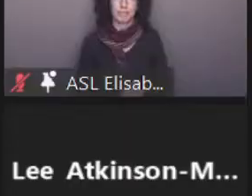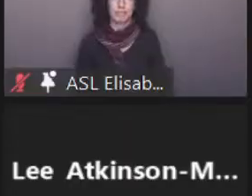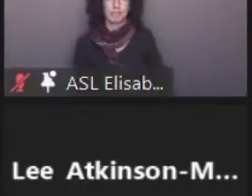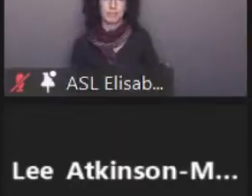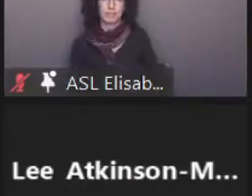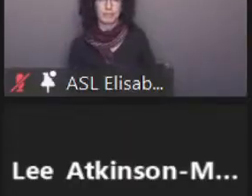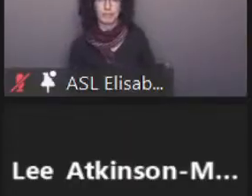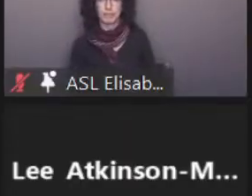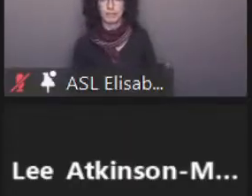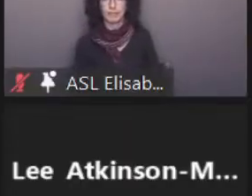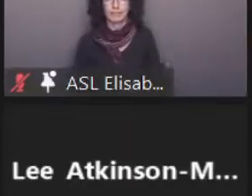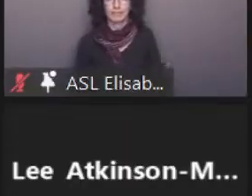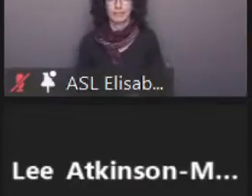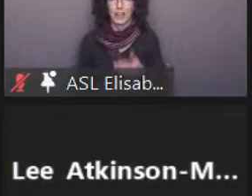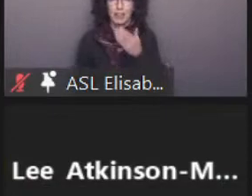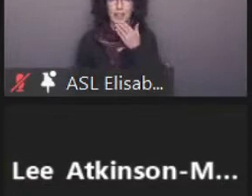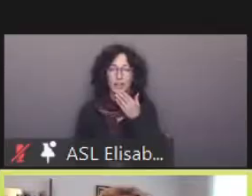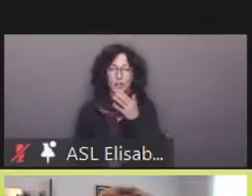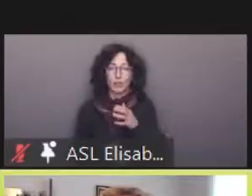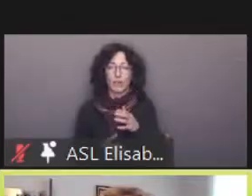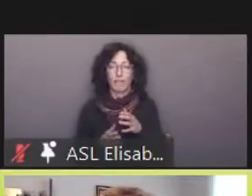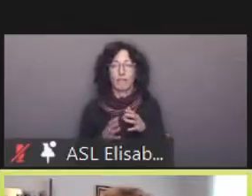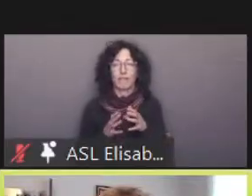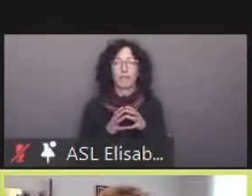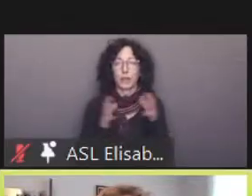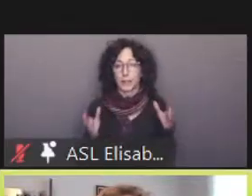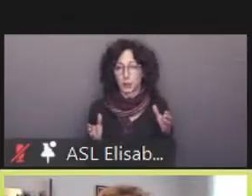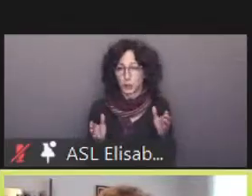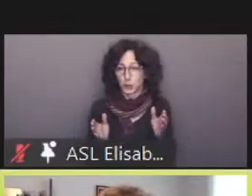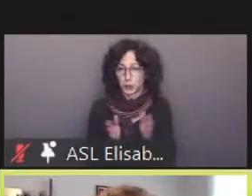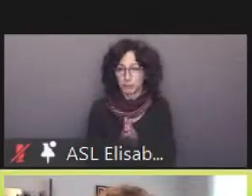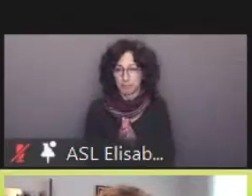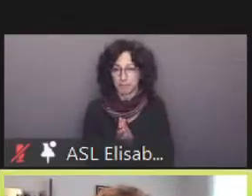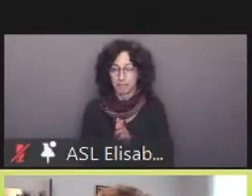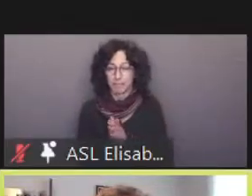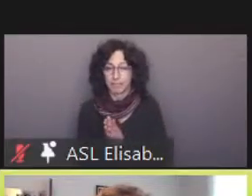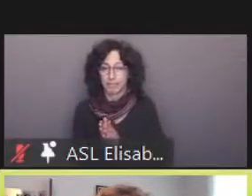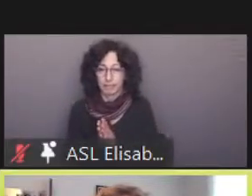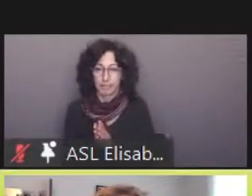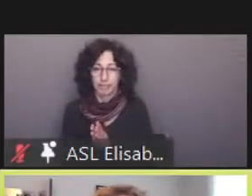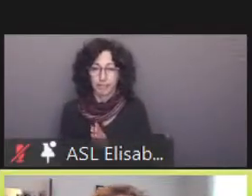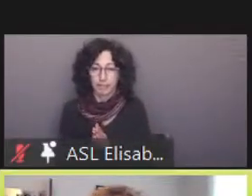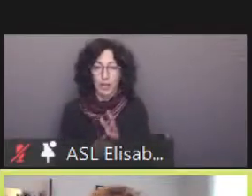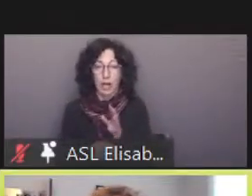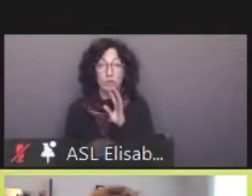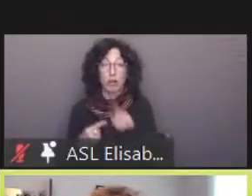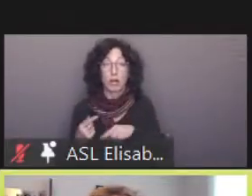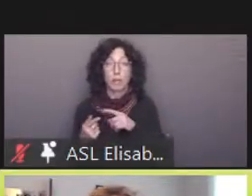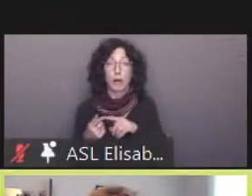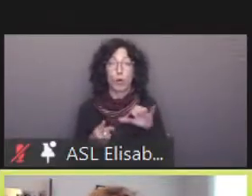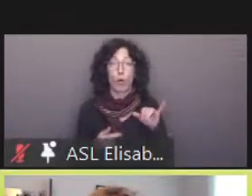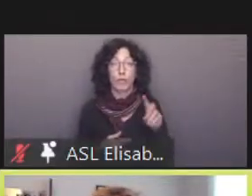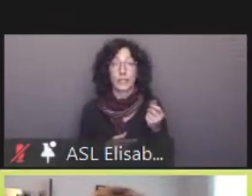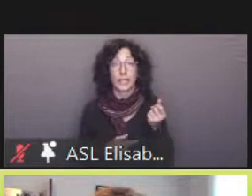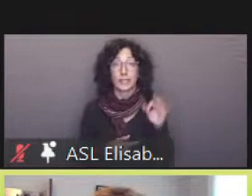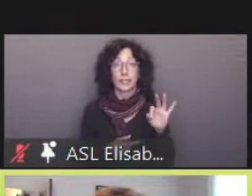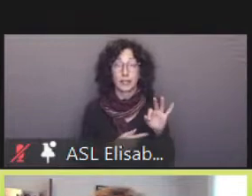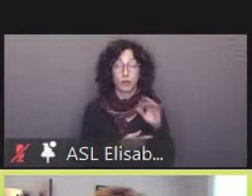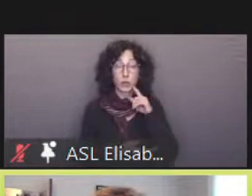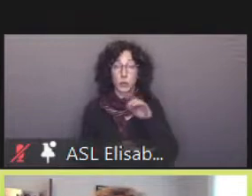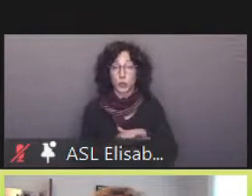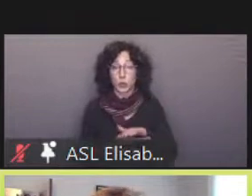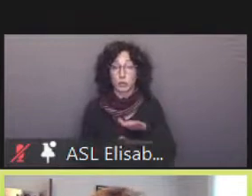Thank you very much. I am going to talk about COVID-19 in the school setting and the